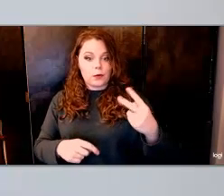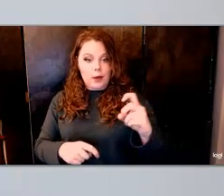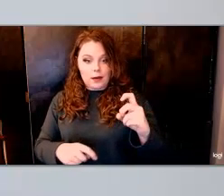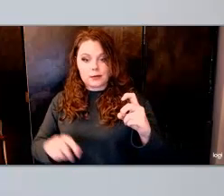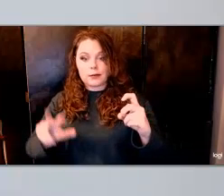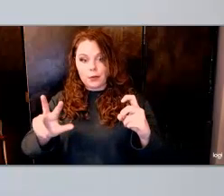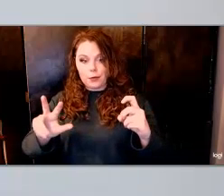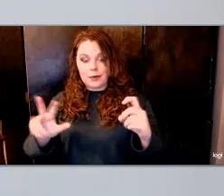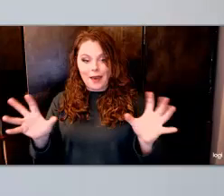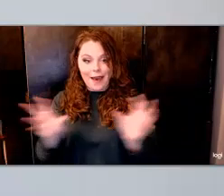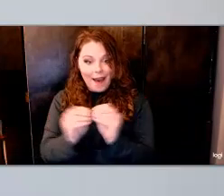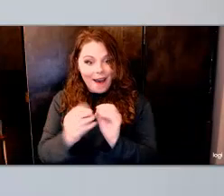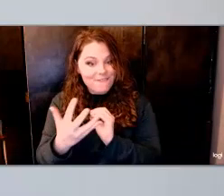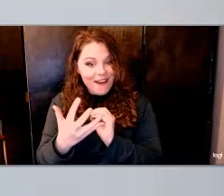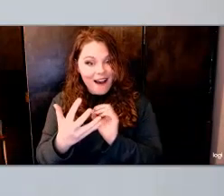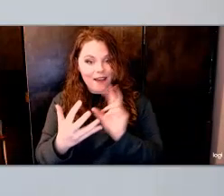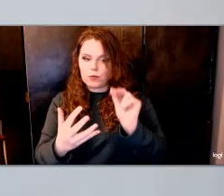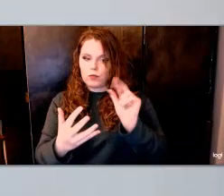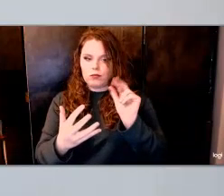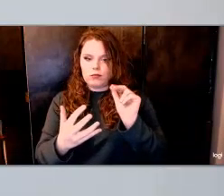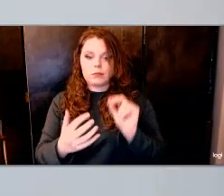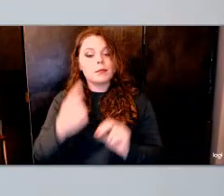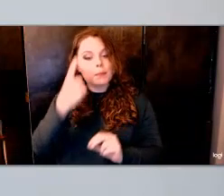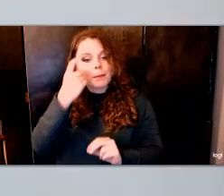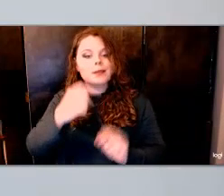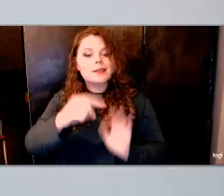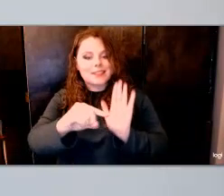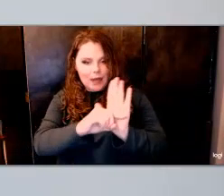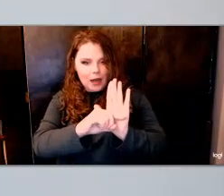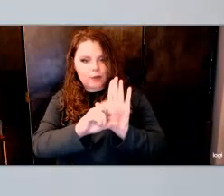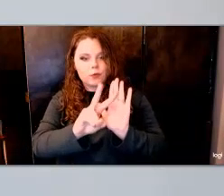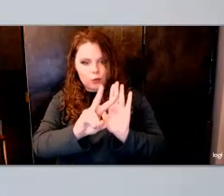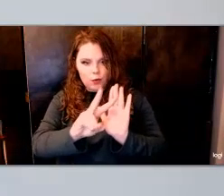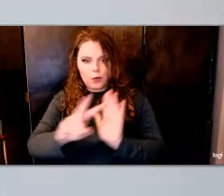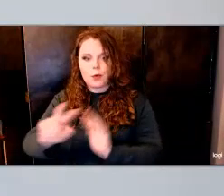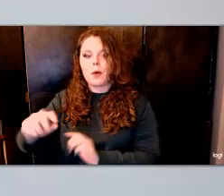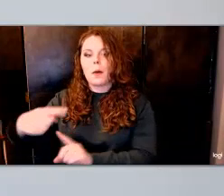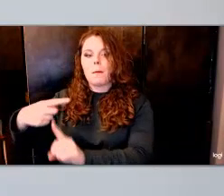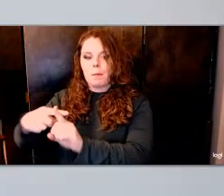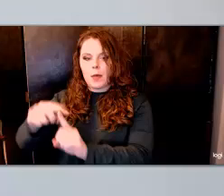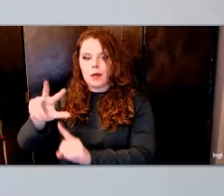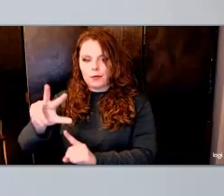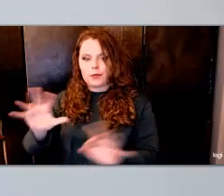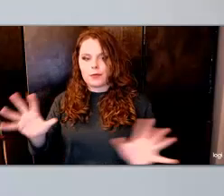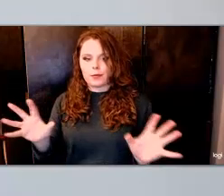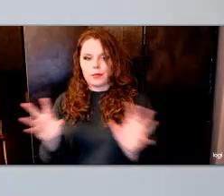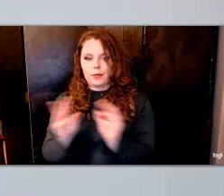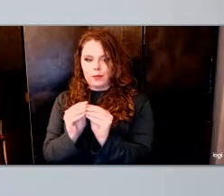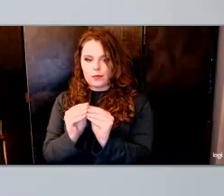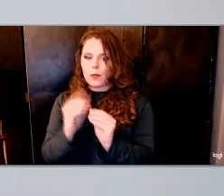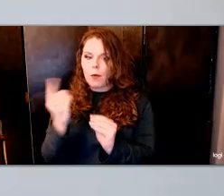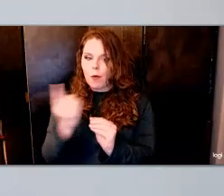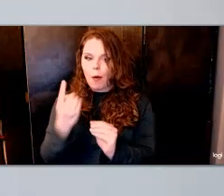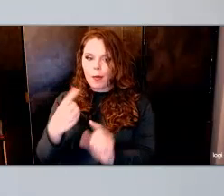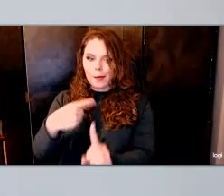is 5, but negative 2 plus a positive 3 is only